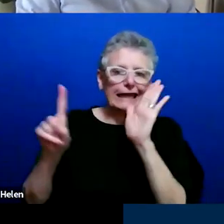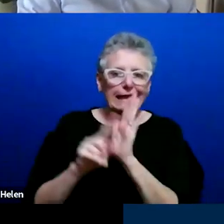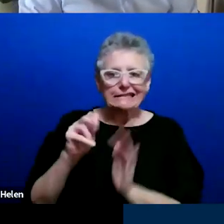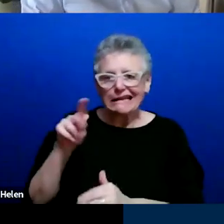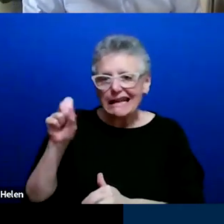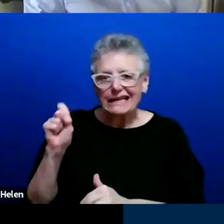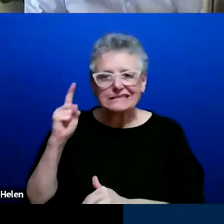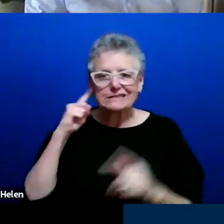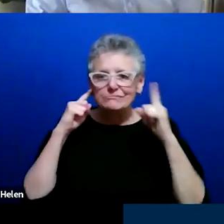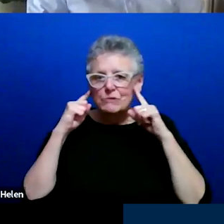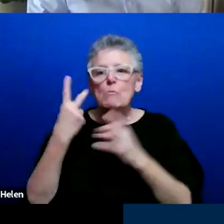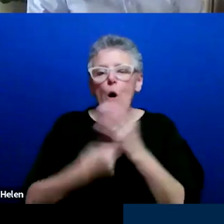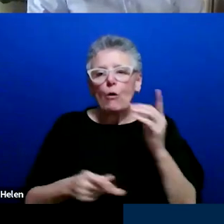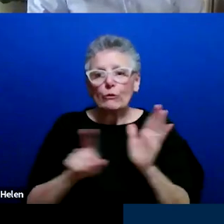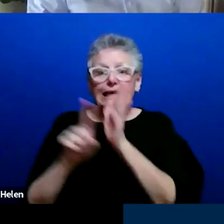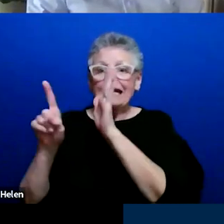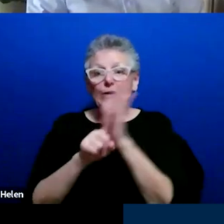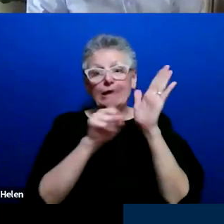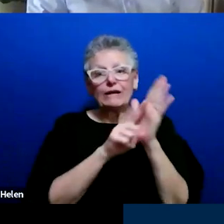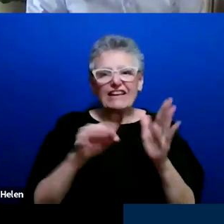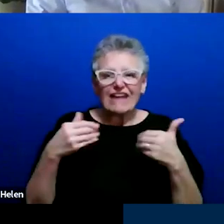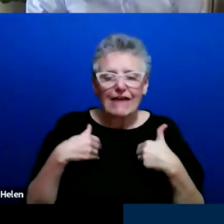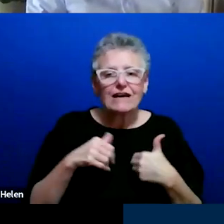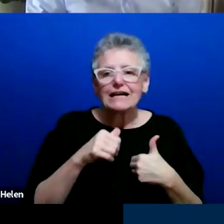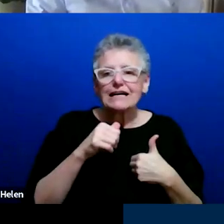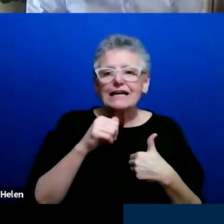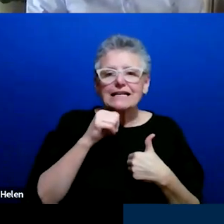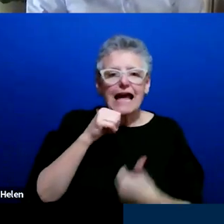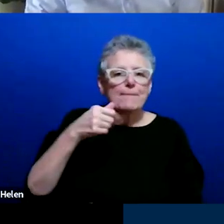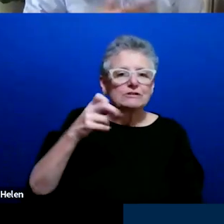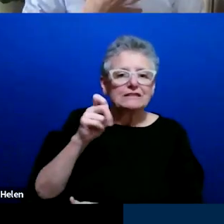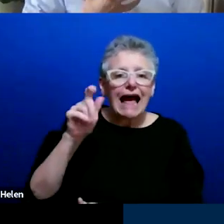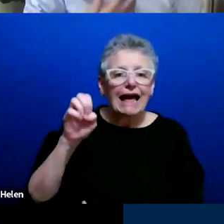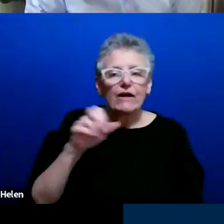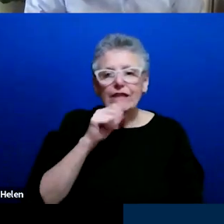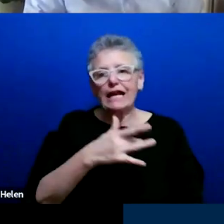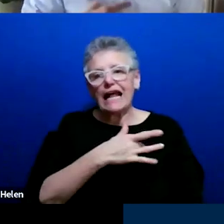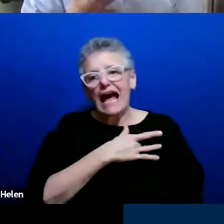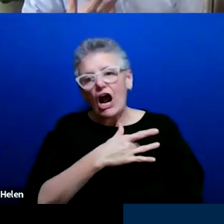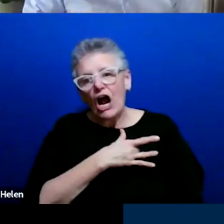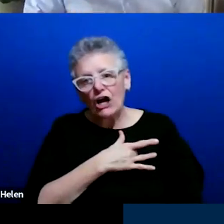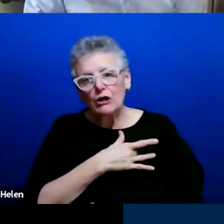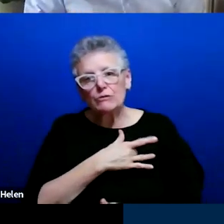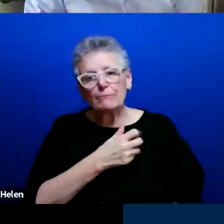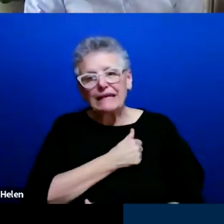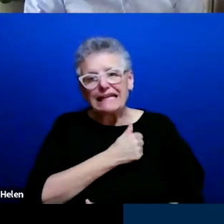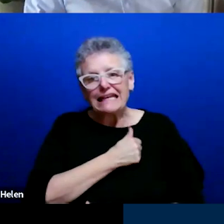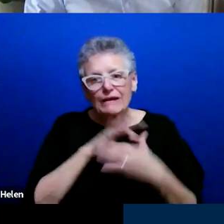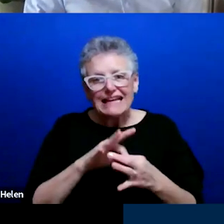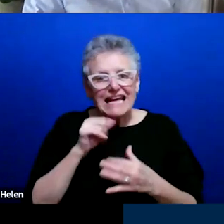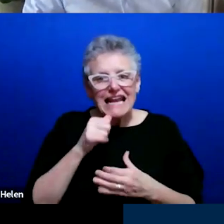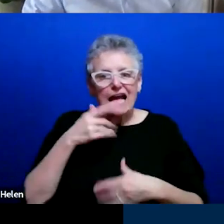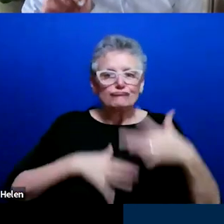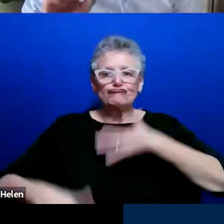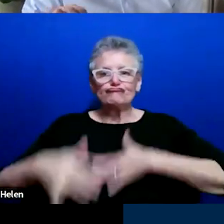that is in each ear if it's present, and it's not pulsatile tinnitus like heartbeat or vascular. And